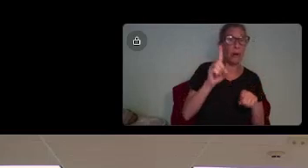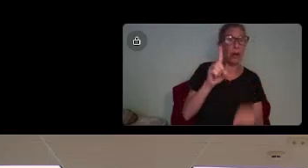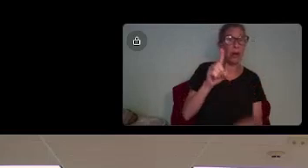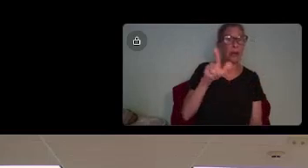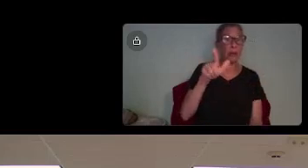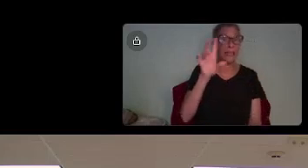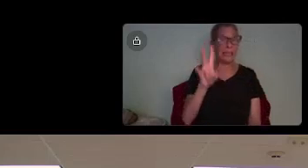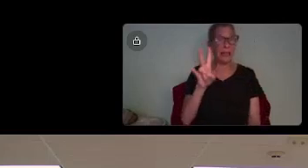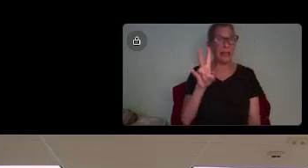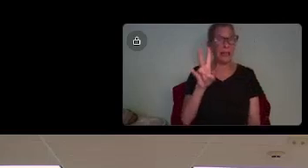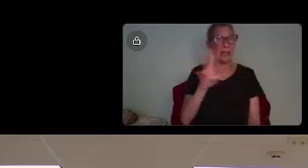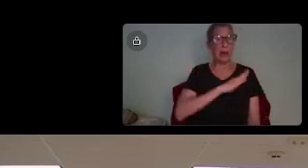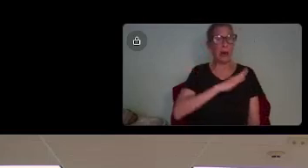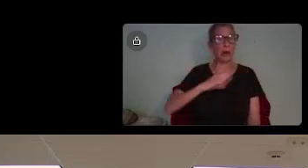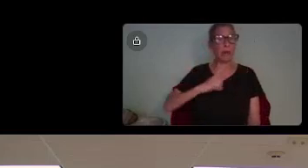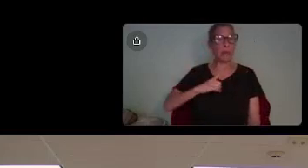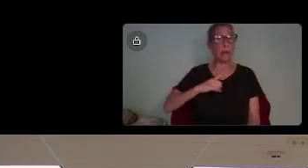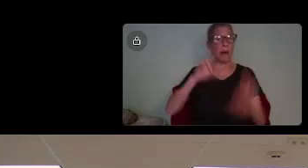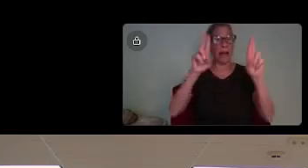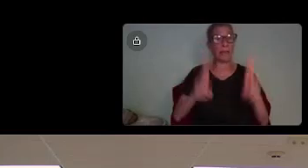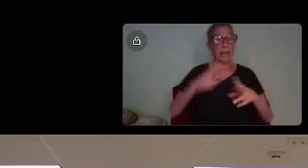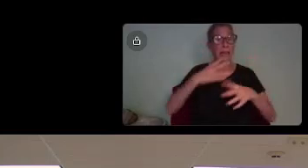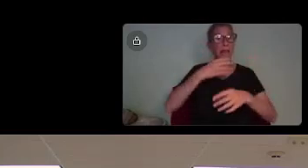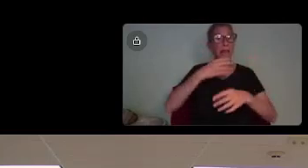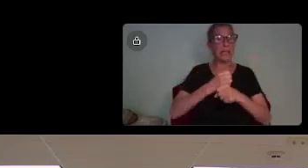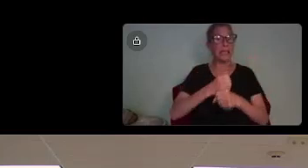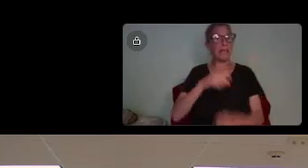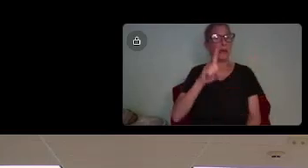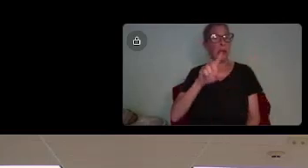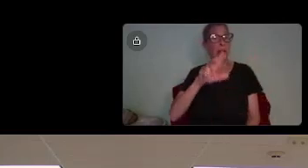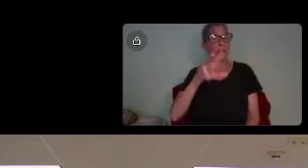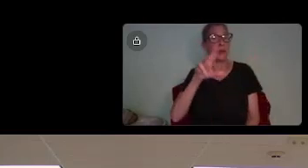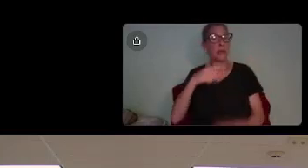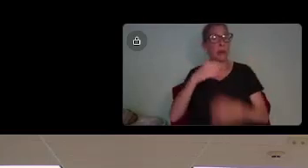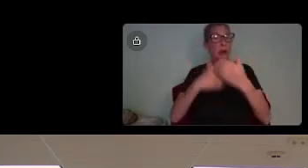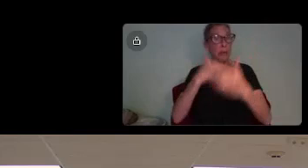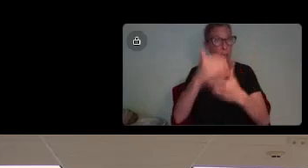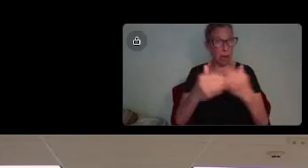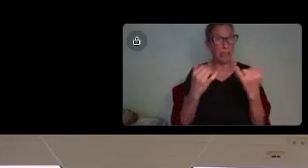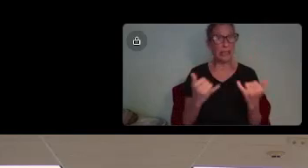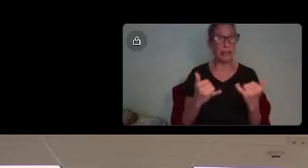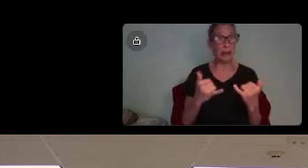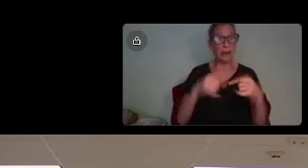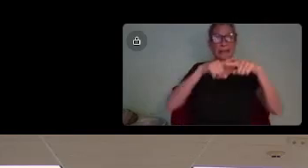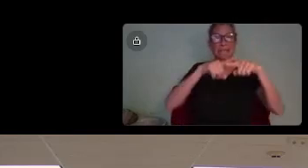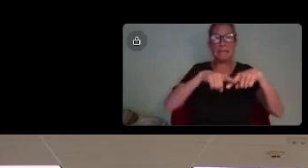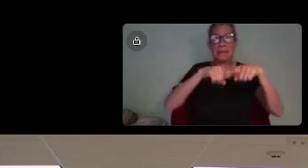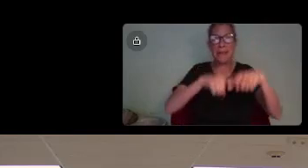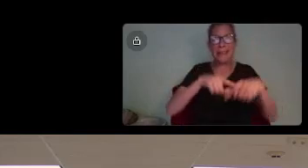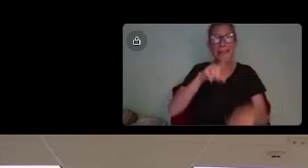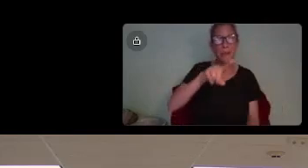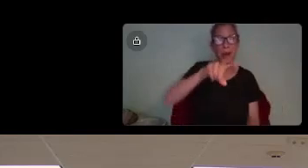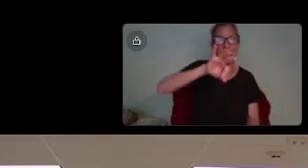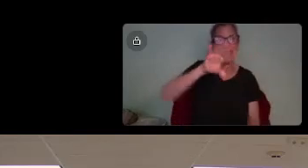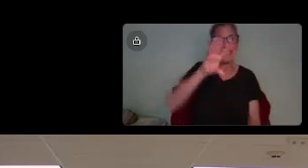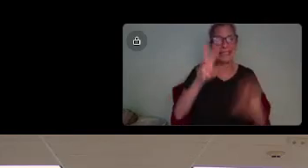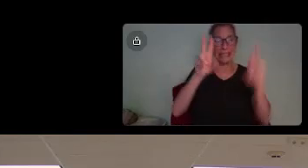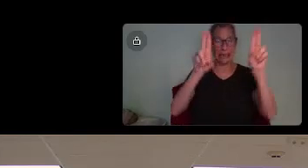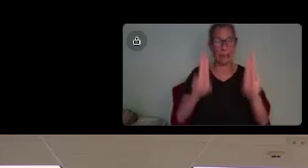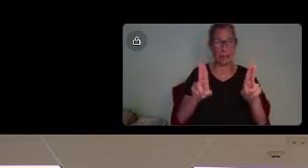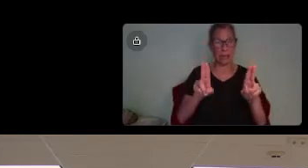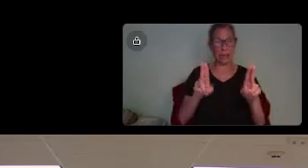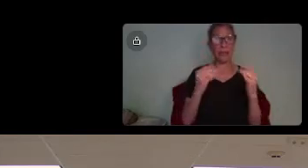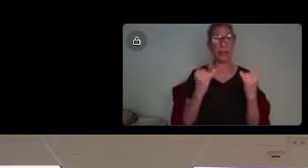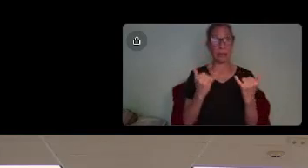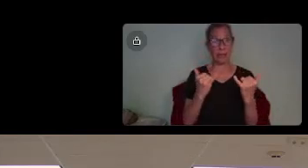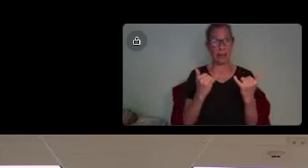127 full board review applications were received, 130 were processed, and there are currently pending 196 applications.